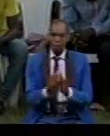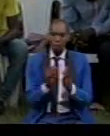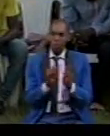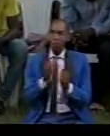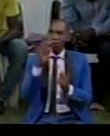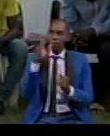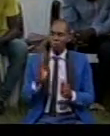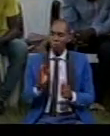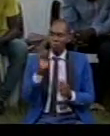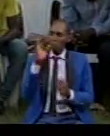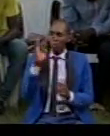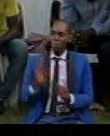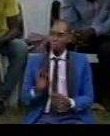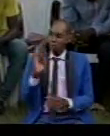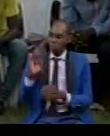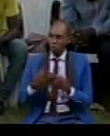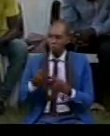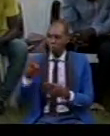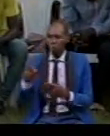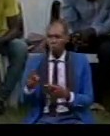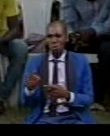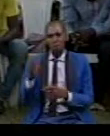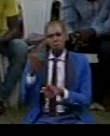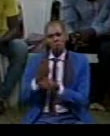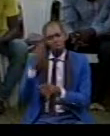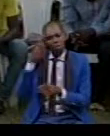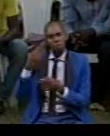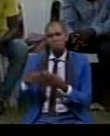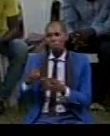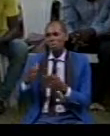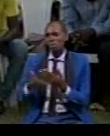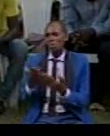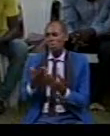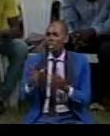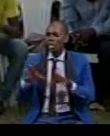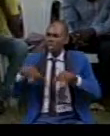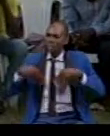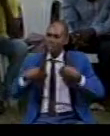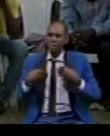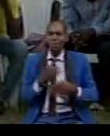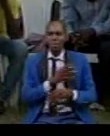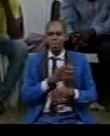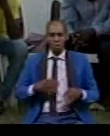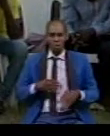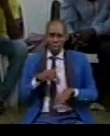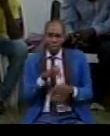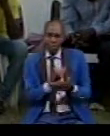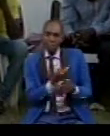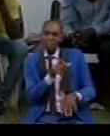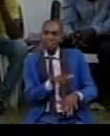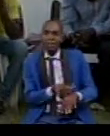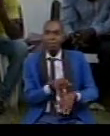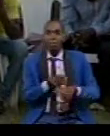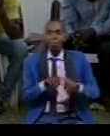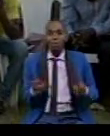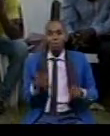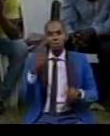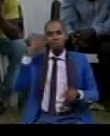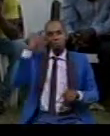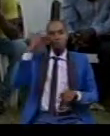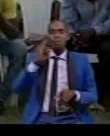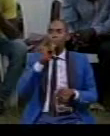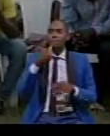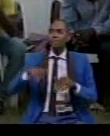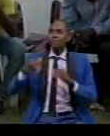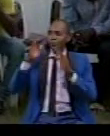him. That's the compassion of the Lord. It's activated by our faith in him. That's the compassion of the Lord.